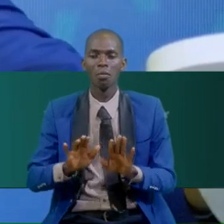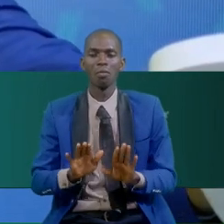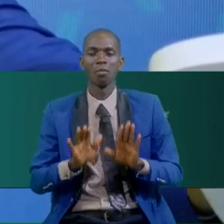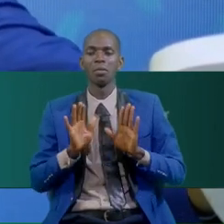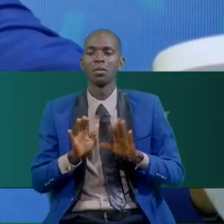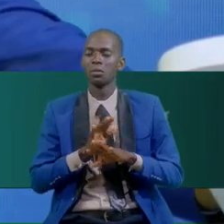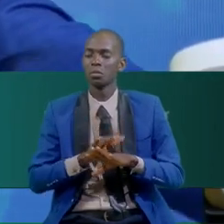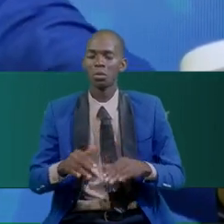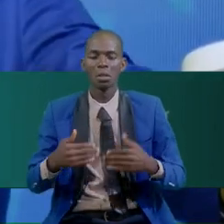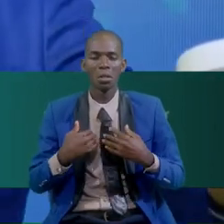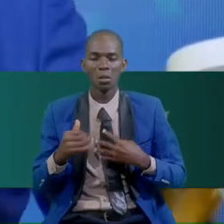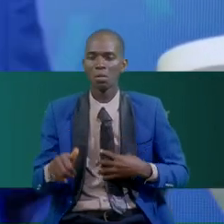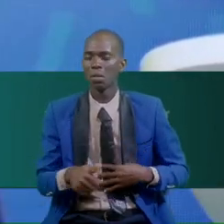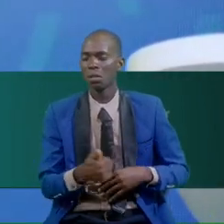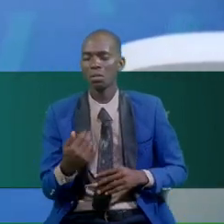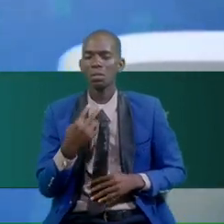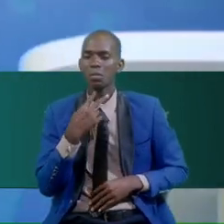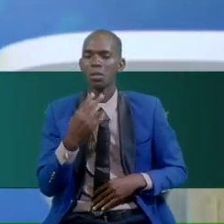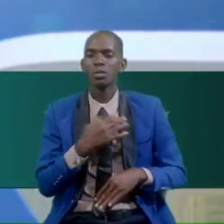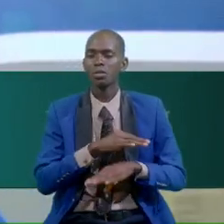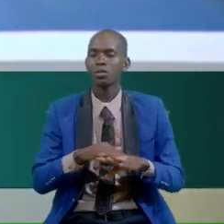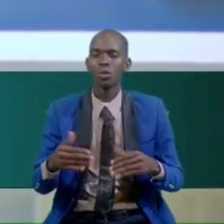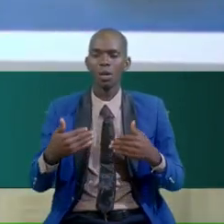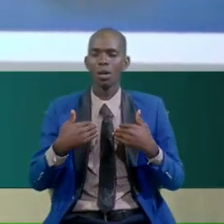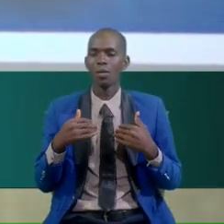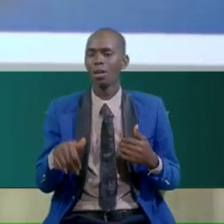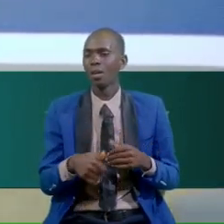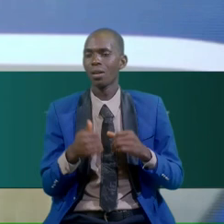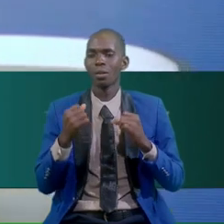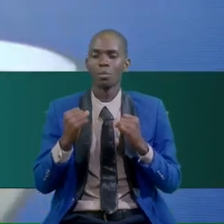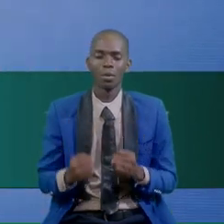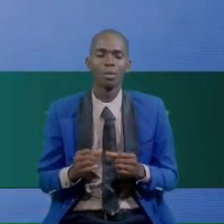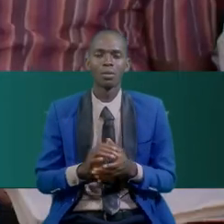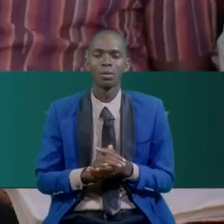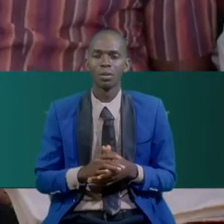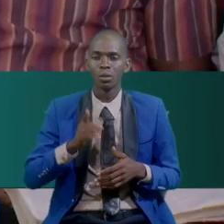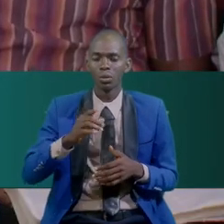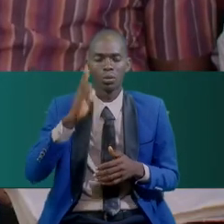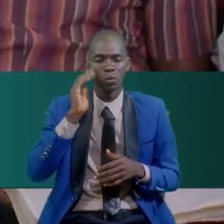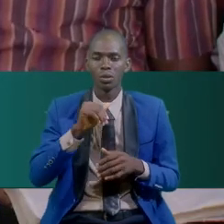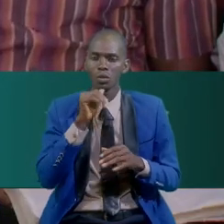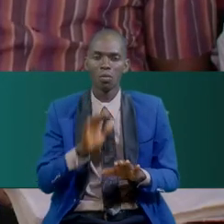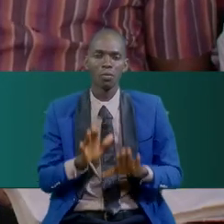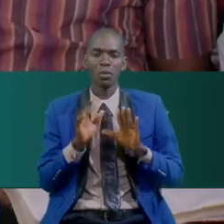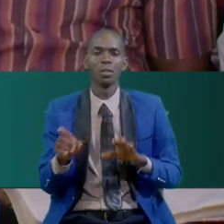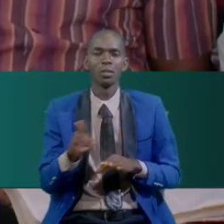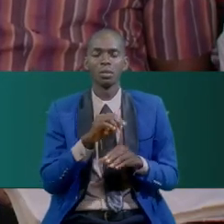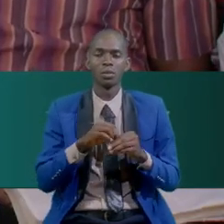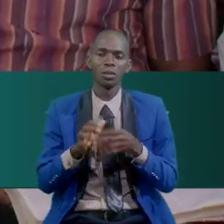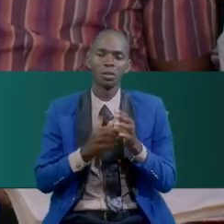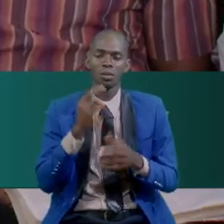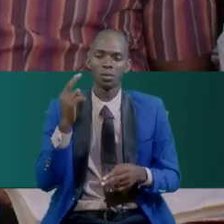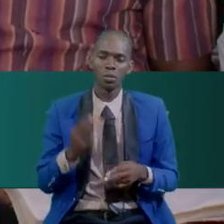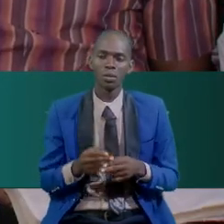any voice, and they don't have any power. You will not fear them. There was